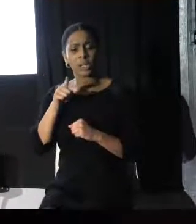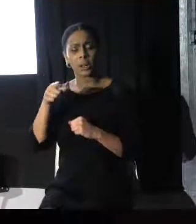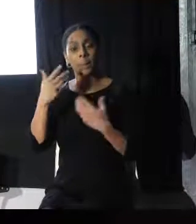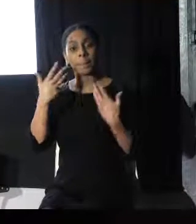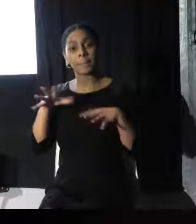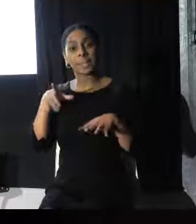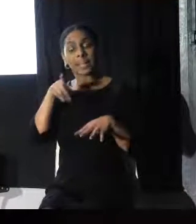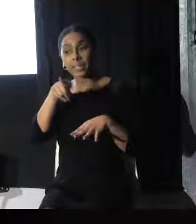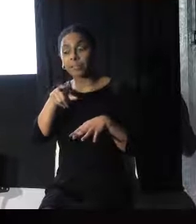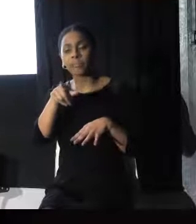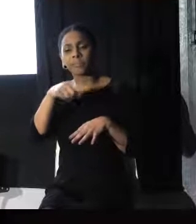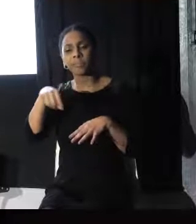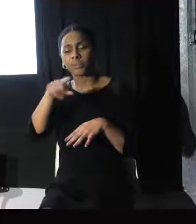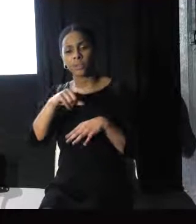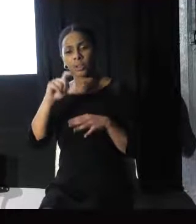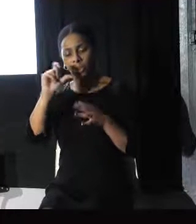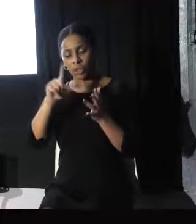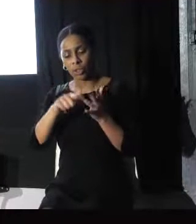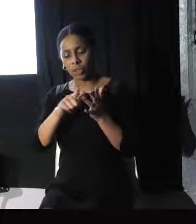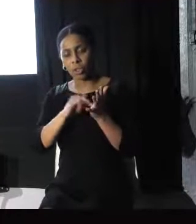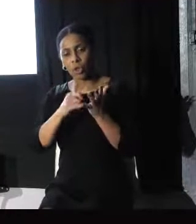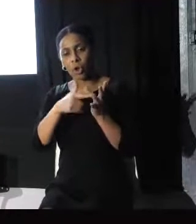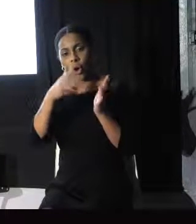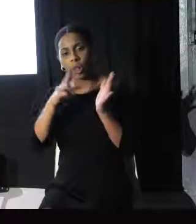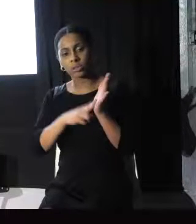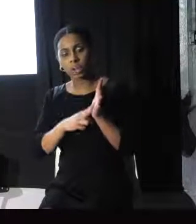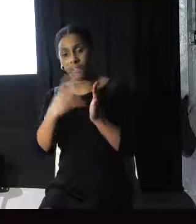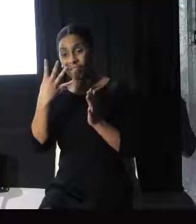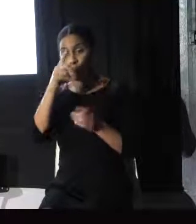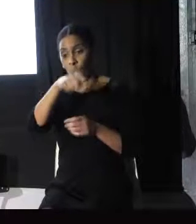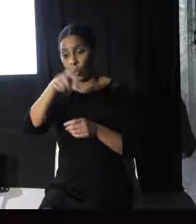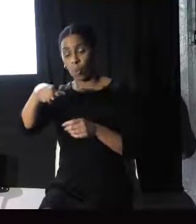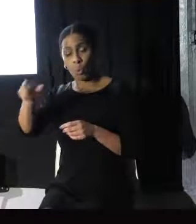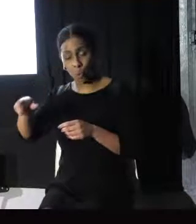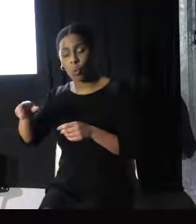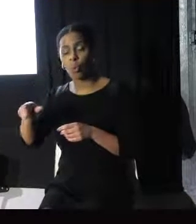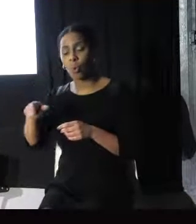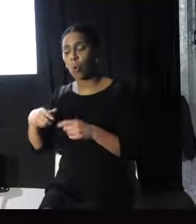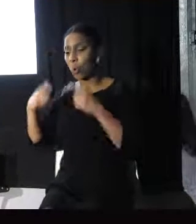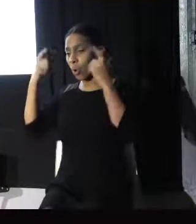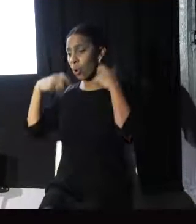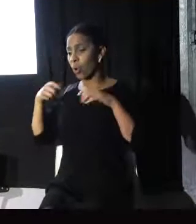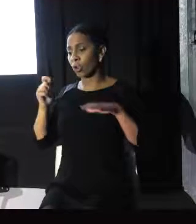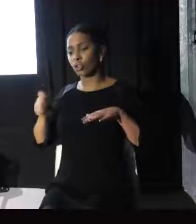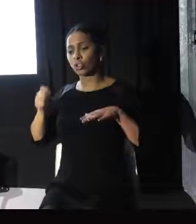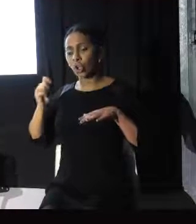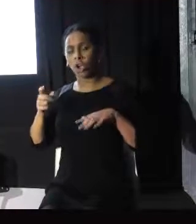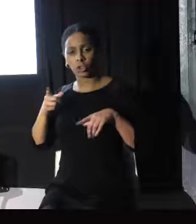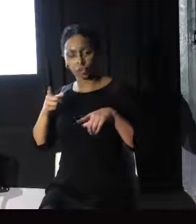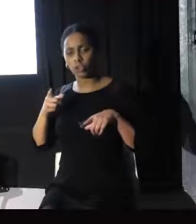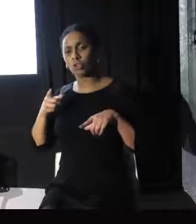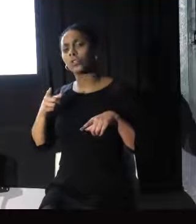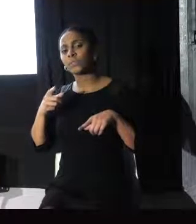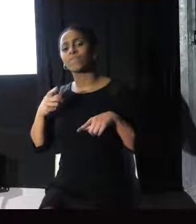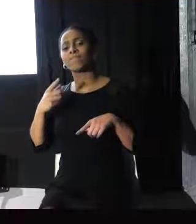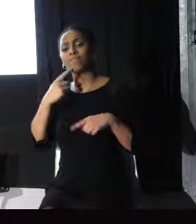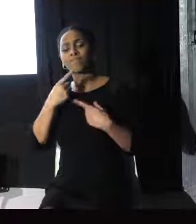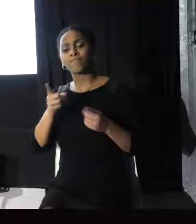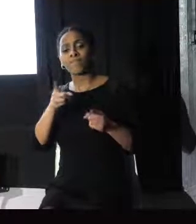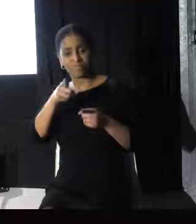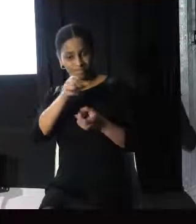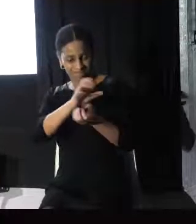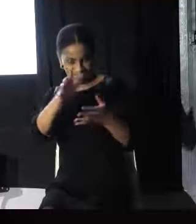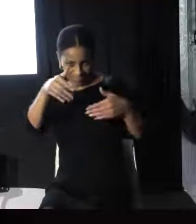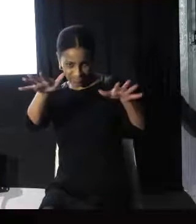of the Colston Four, the judge made the point that at stake here